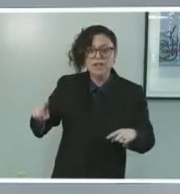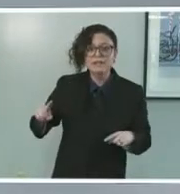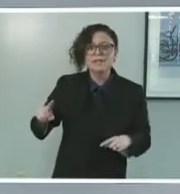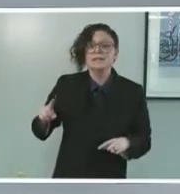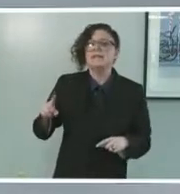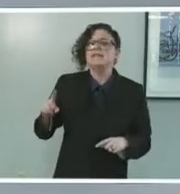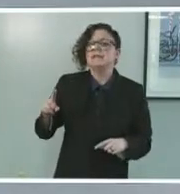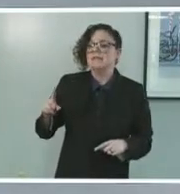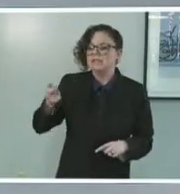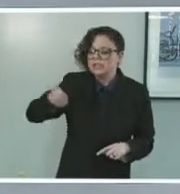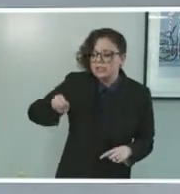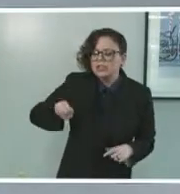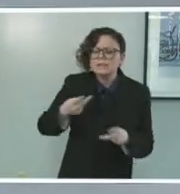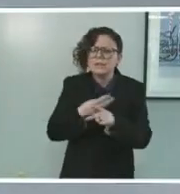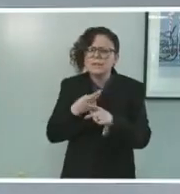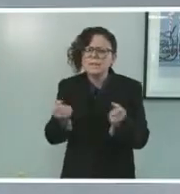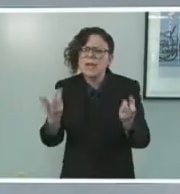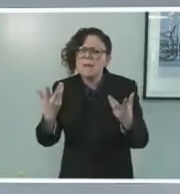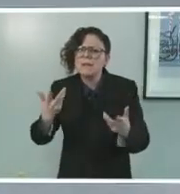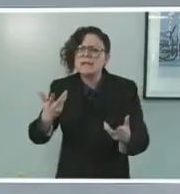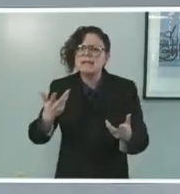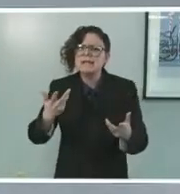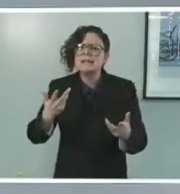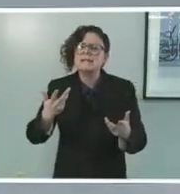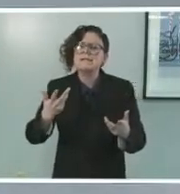many hearings, how many